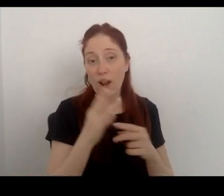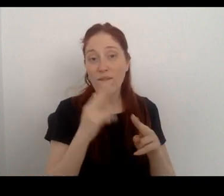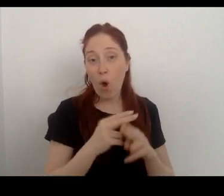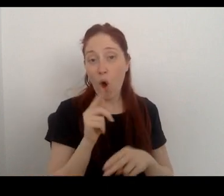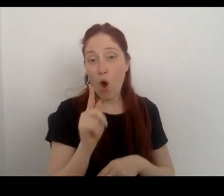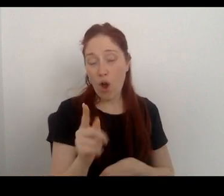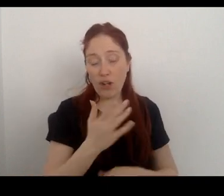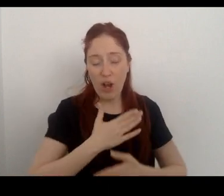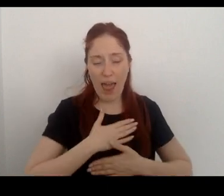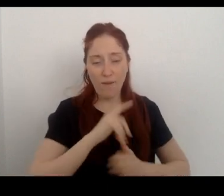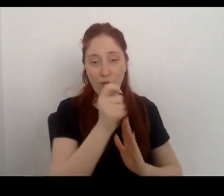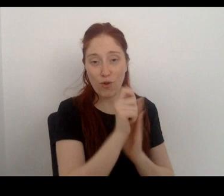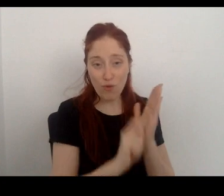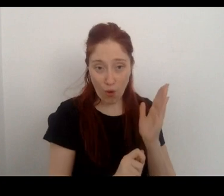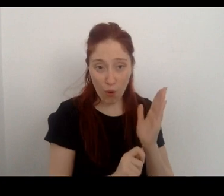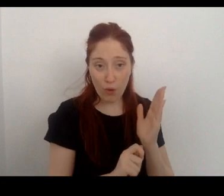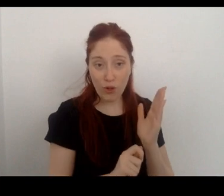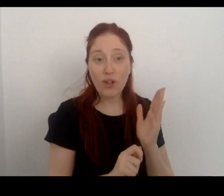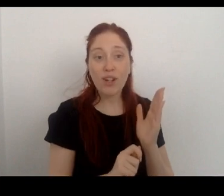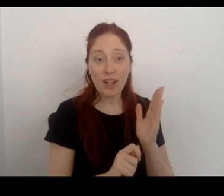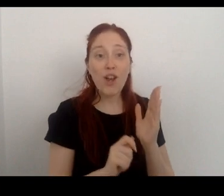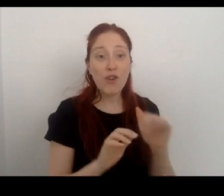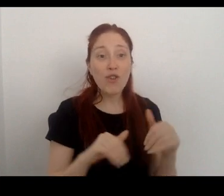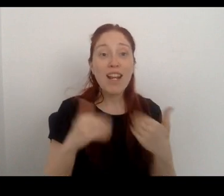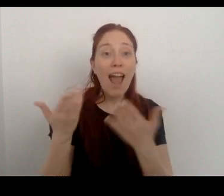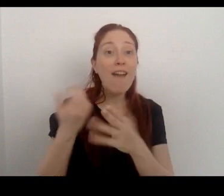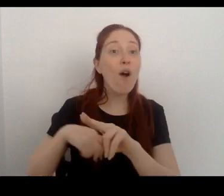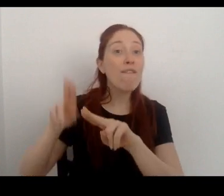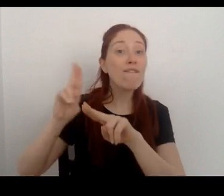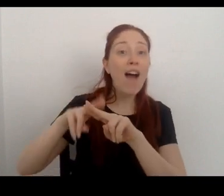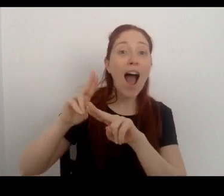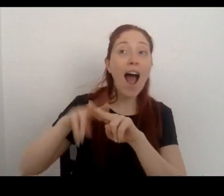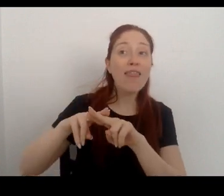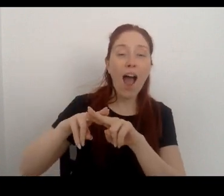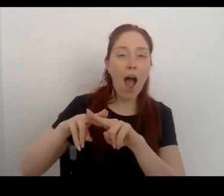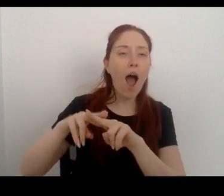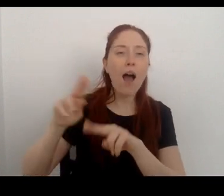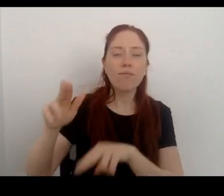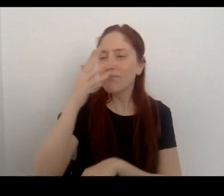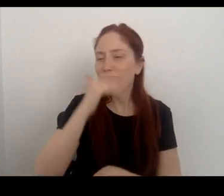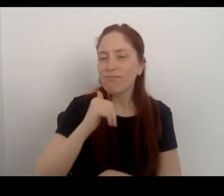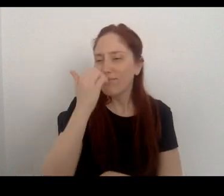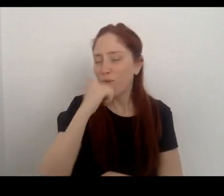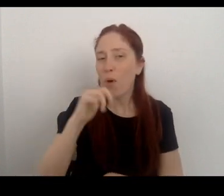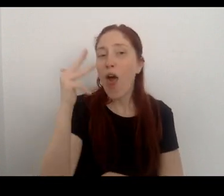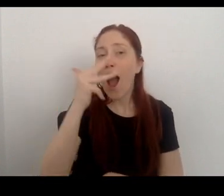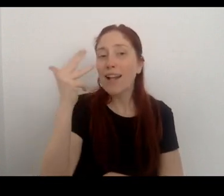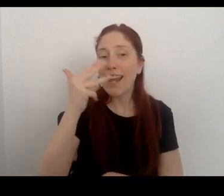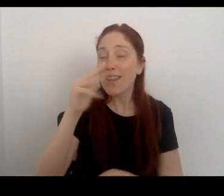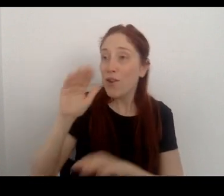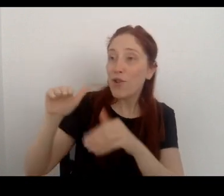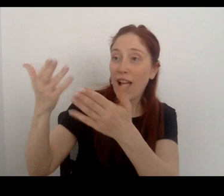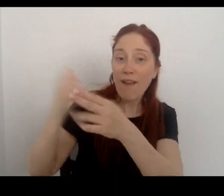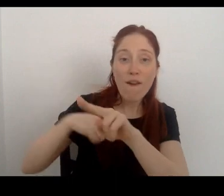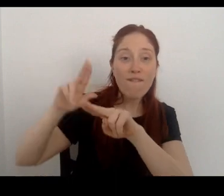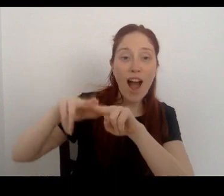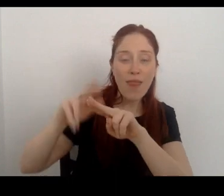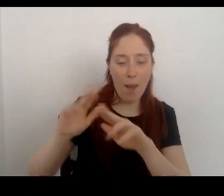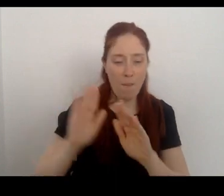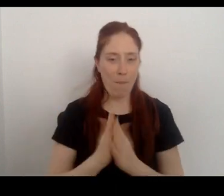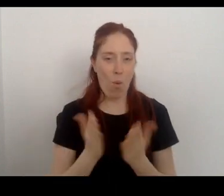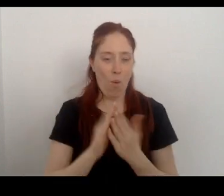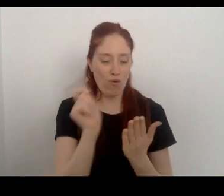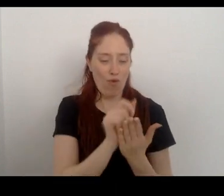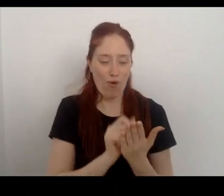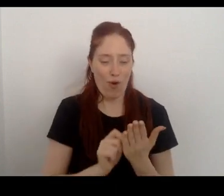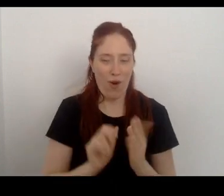gave one of her sketchbooks to her dad as a present when she was just 19 years old. Not all of Grace's drawings